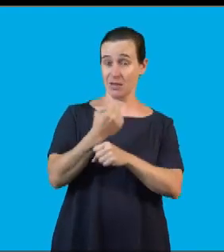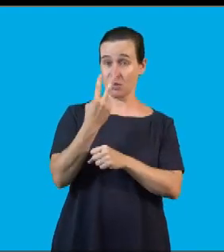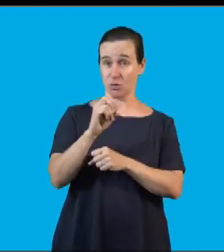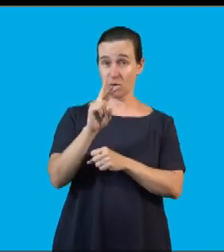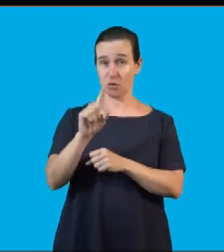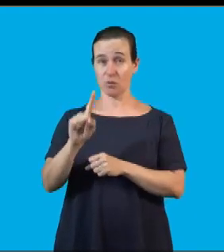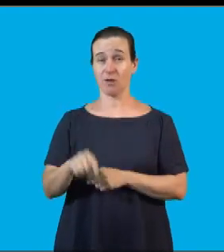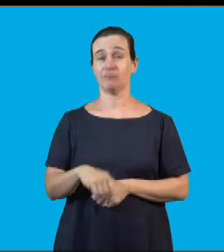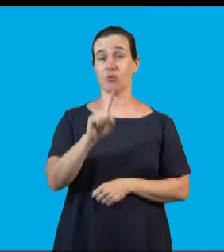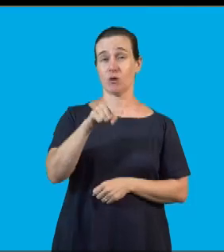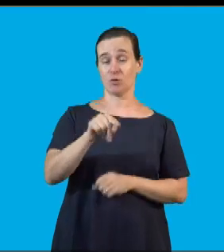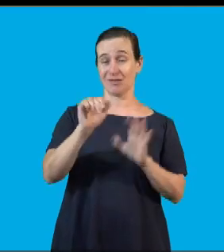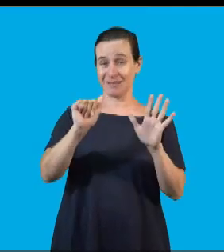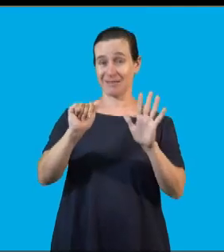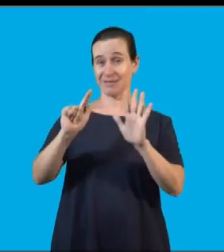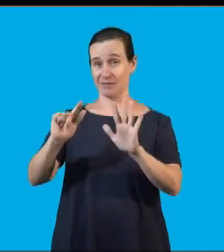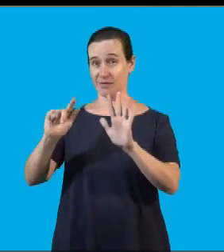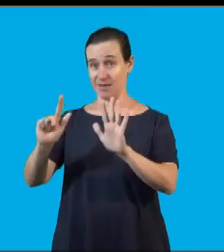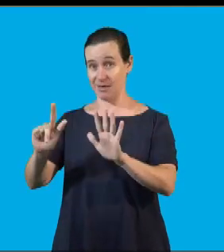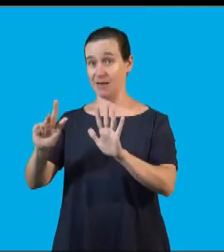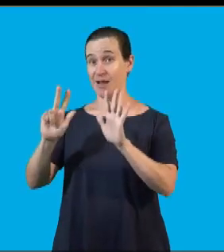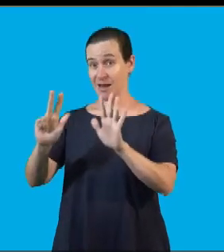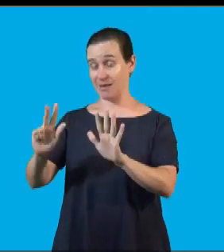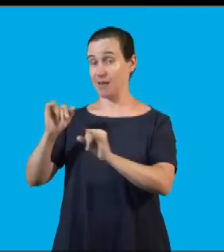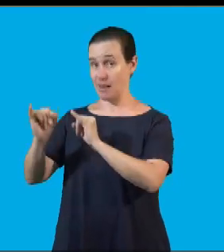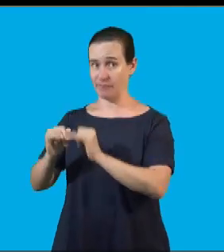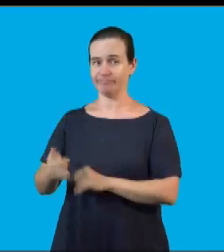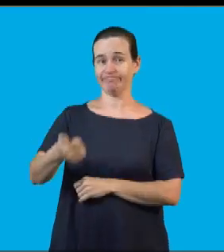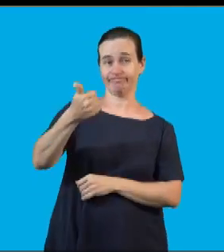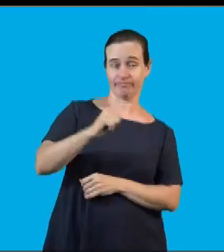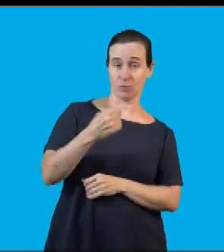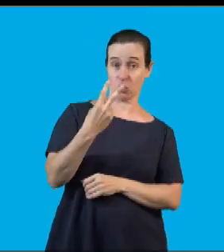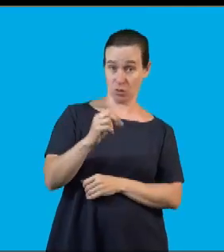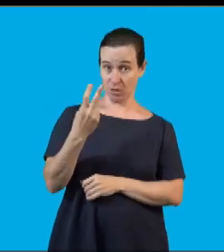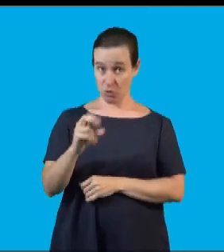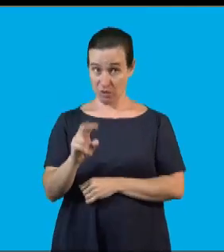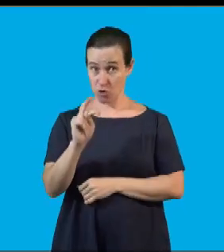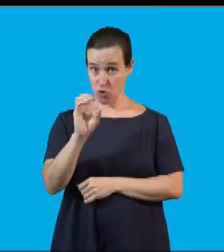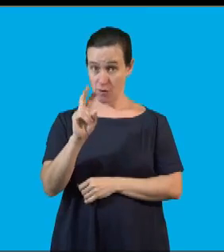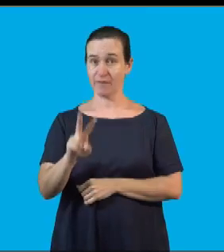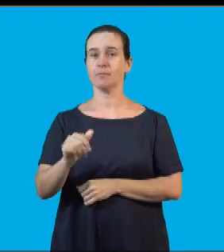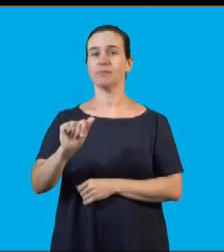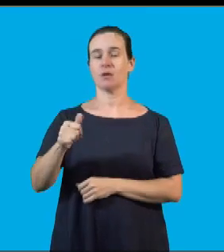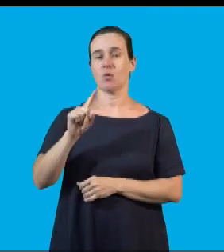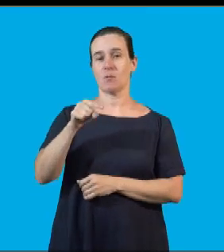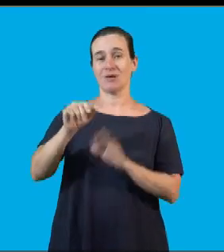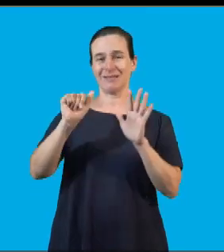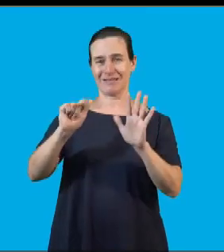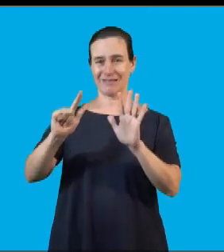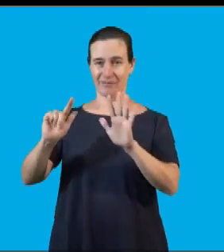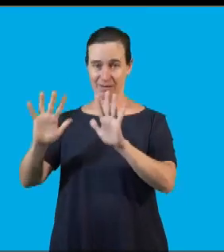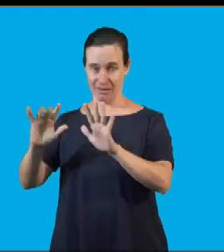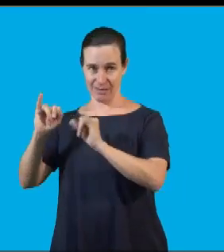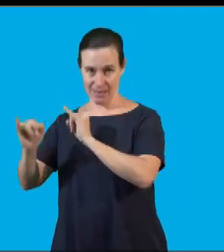2021, 1.6, 7, 8, and 11. 2020 November paper, 6, 7,